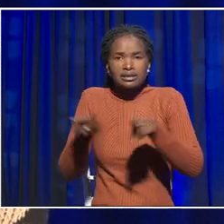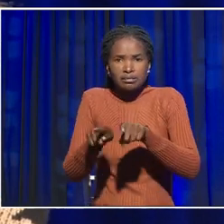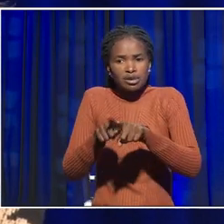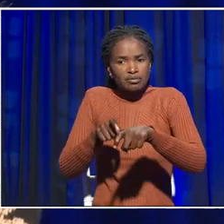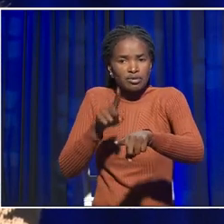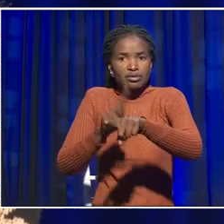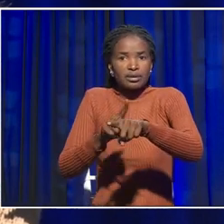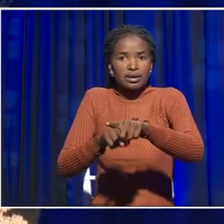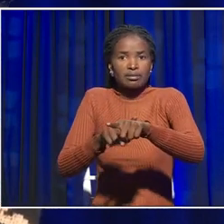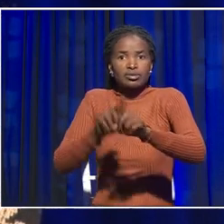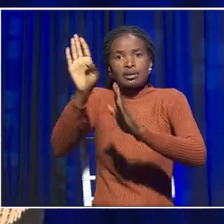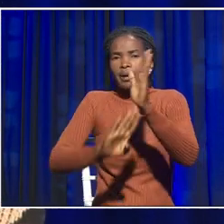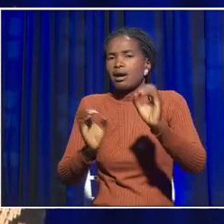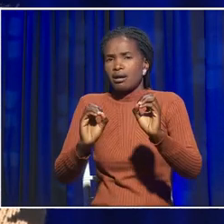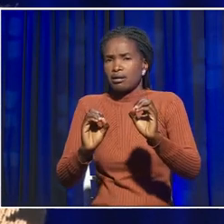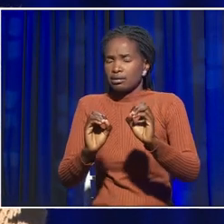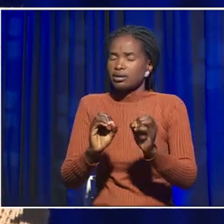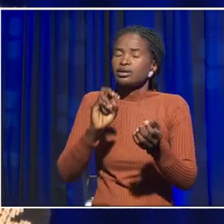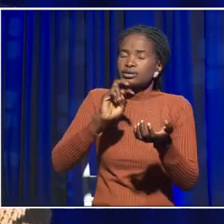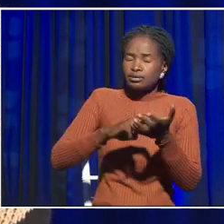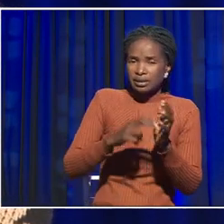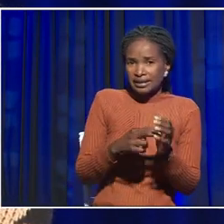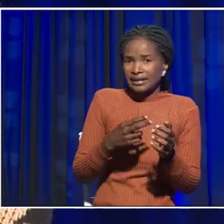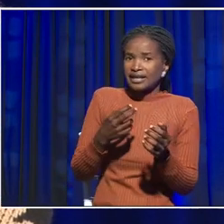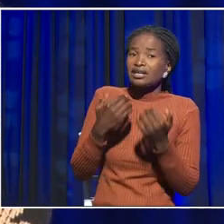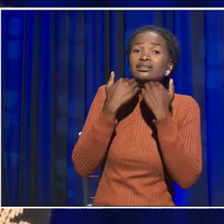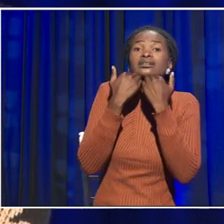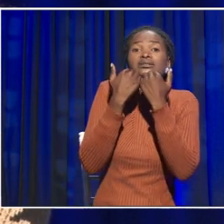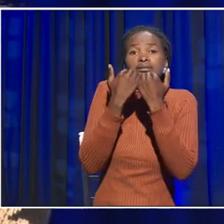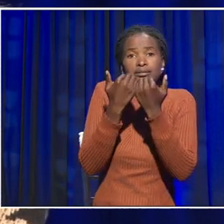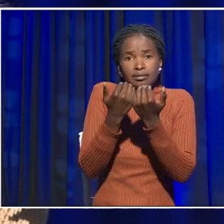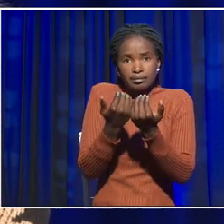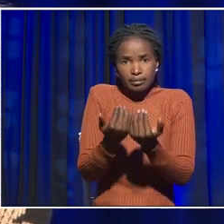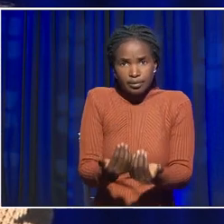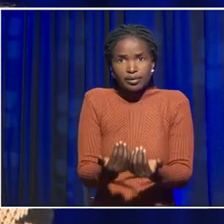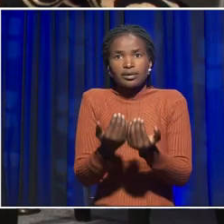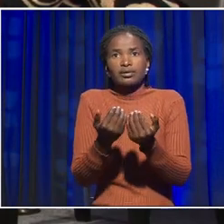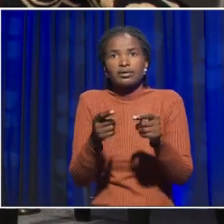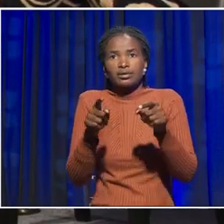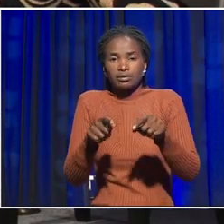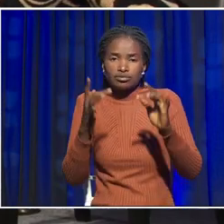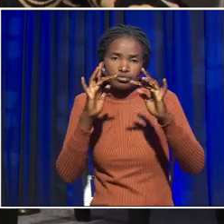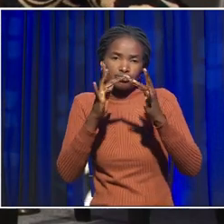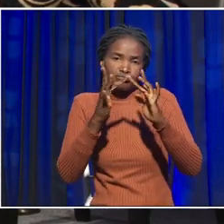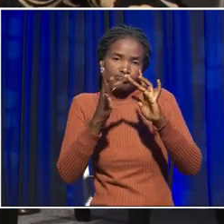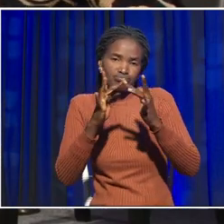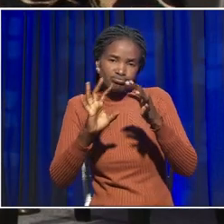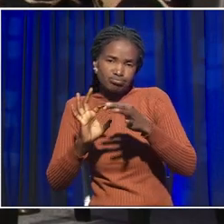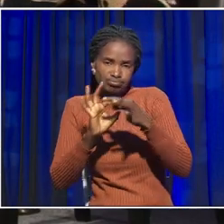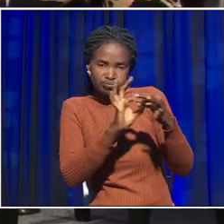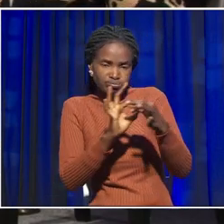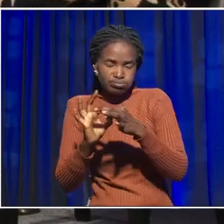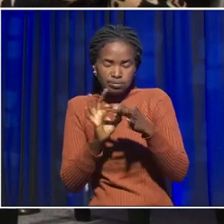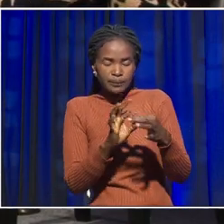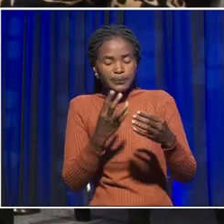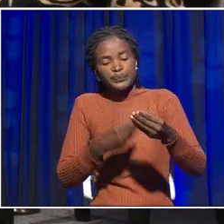brings results, which is probably overarching the whole digital piece. The one other point that I